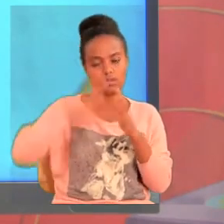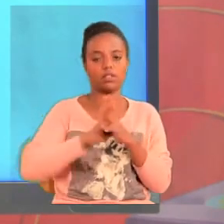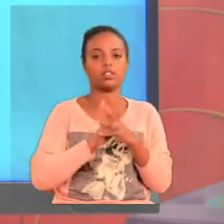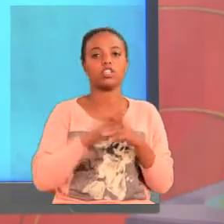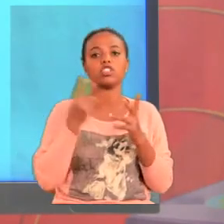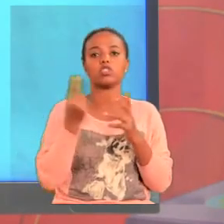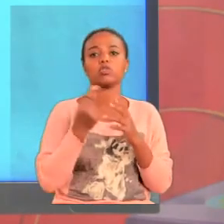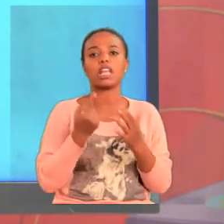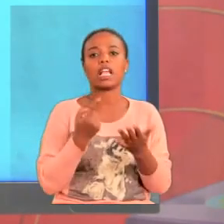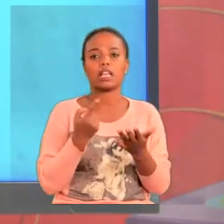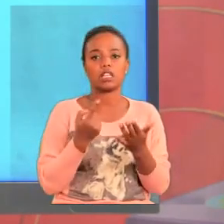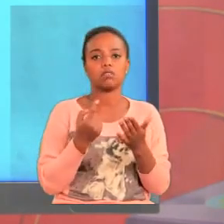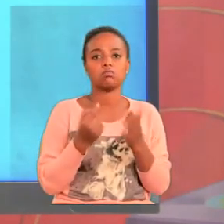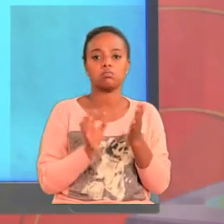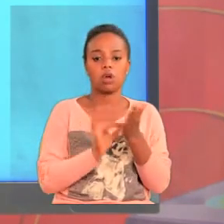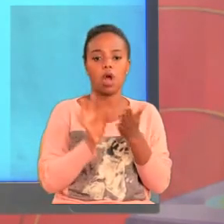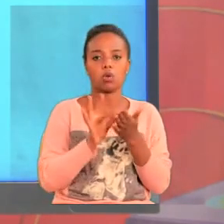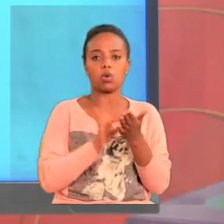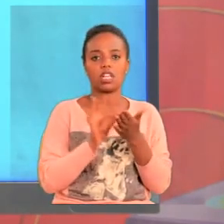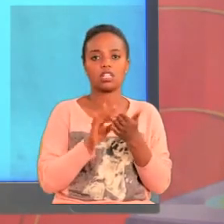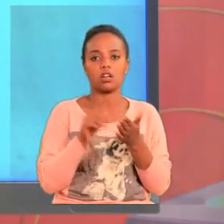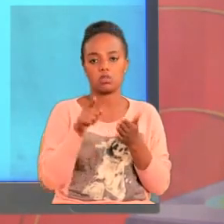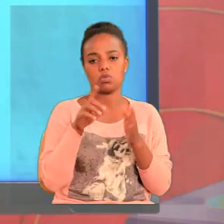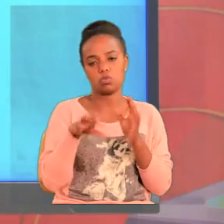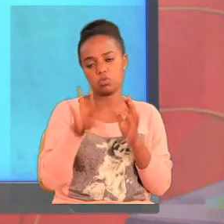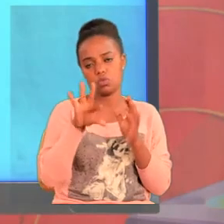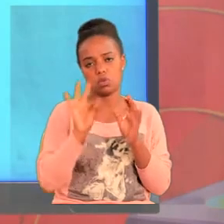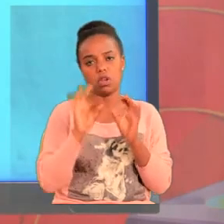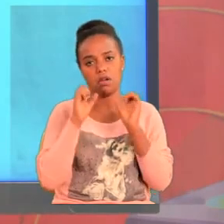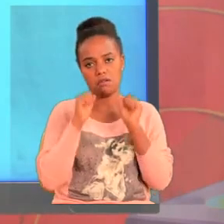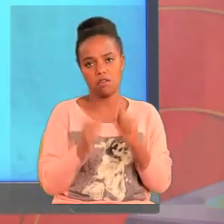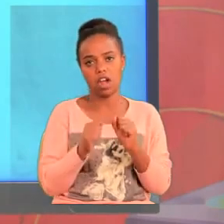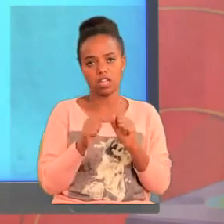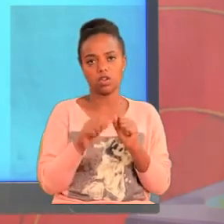a calculator, you can find the solution for this to be